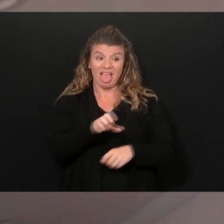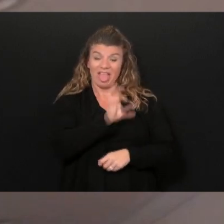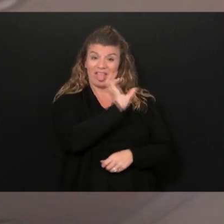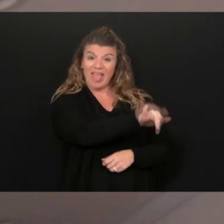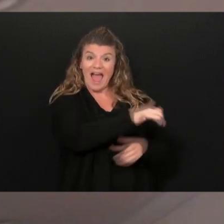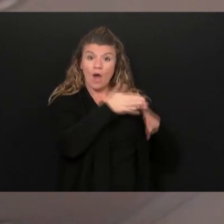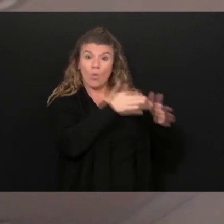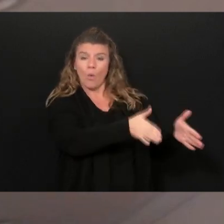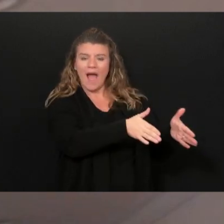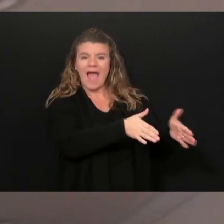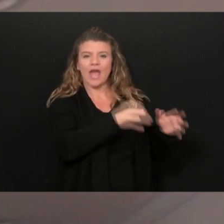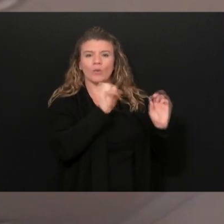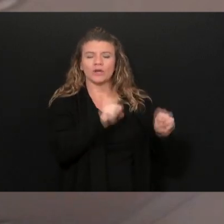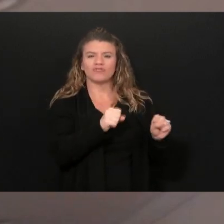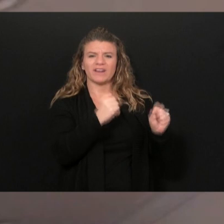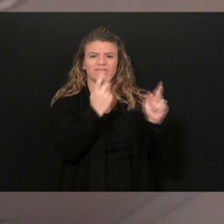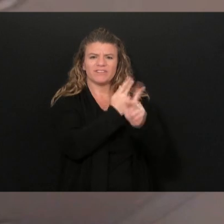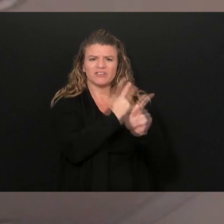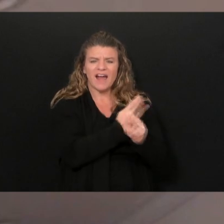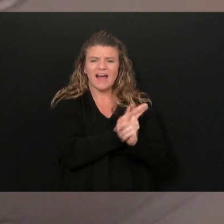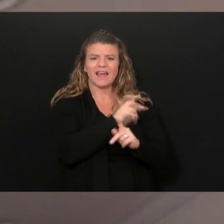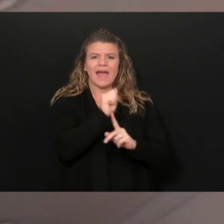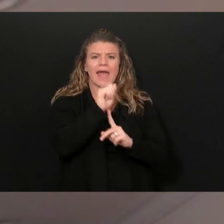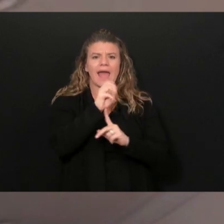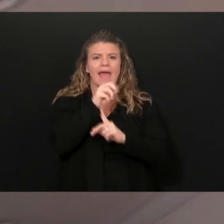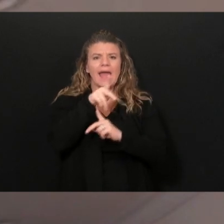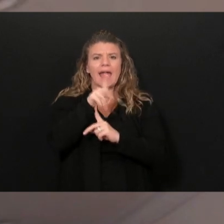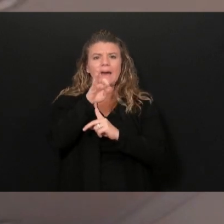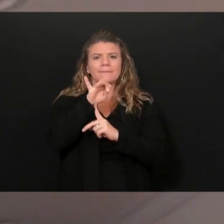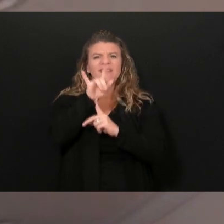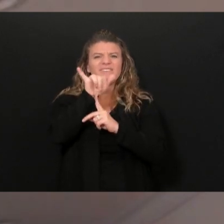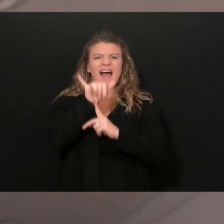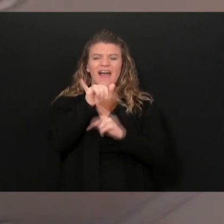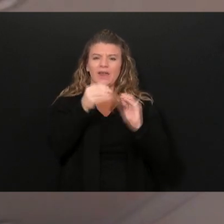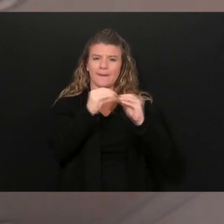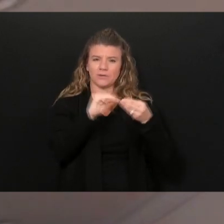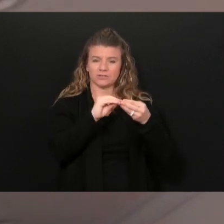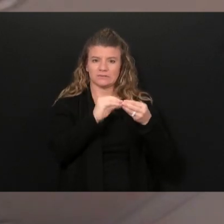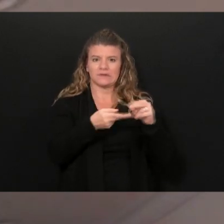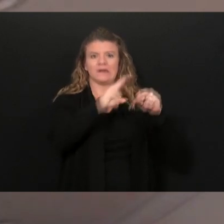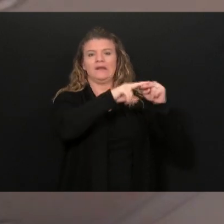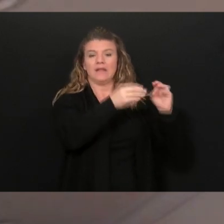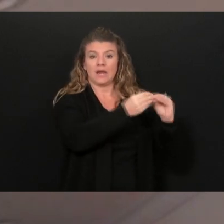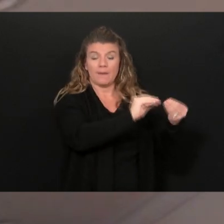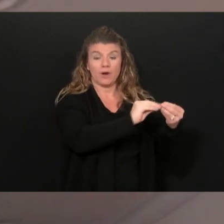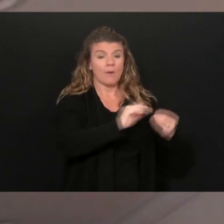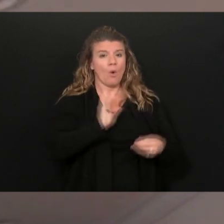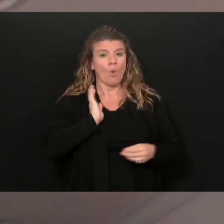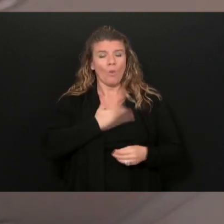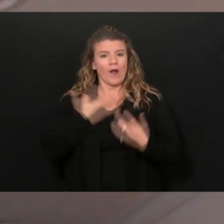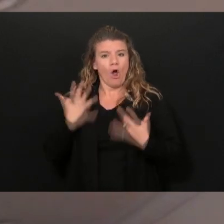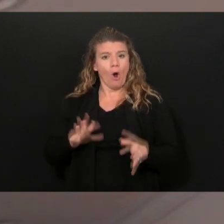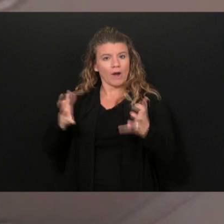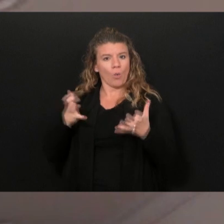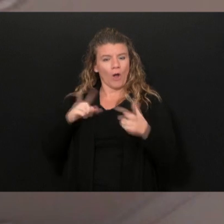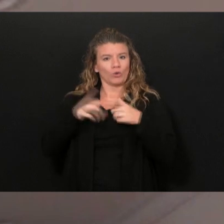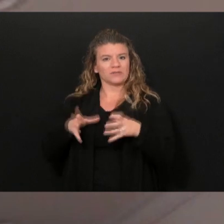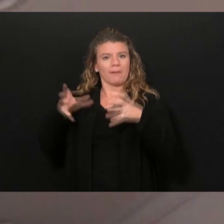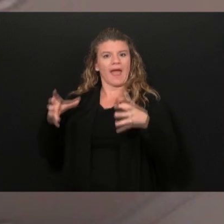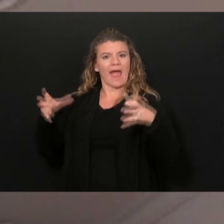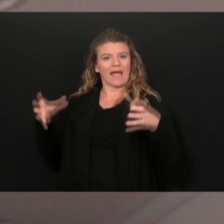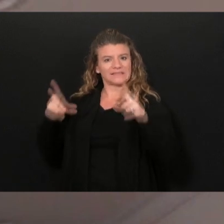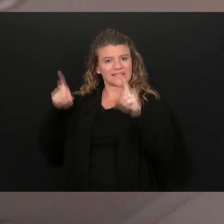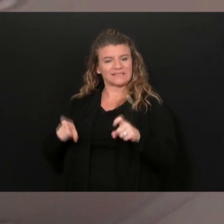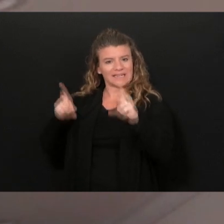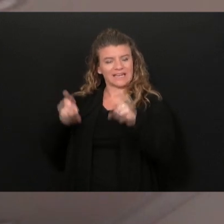try to amplify the numbers. You know, our hope is to continue to expand testing and not only look